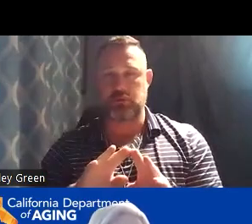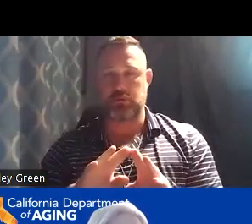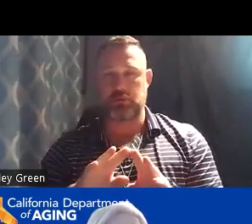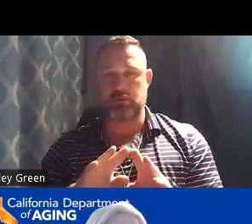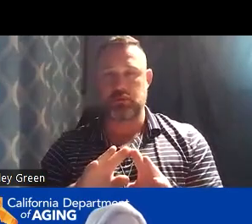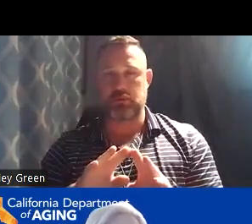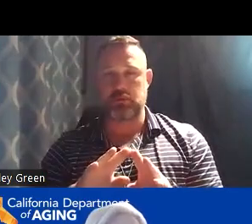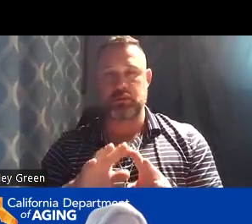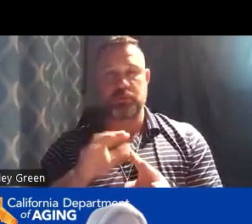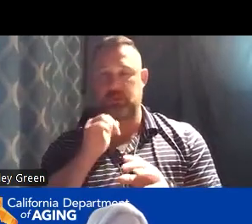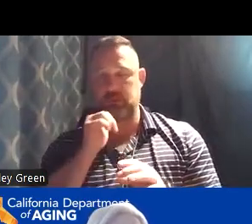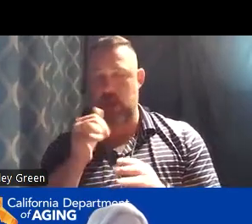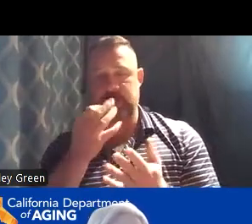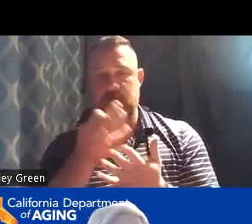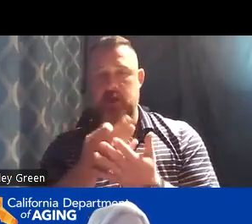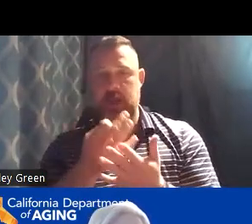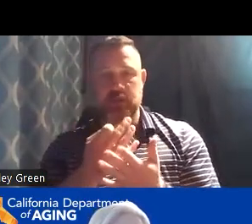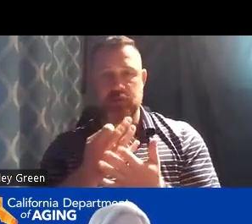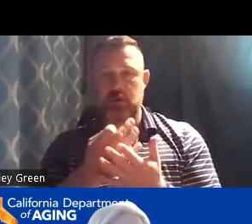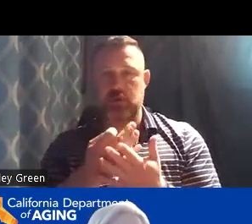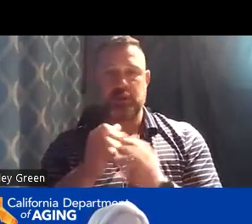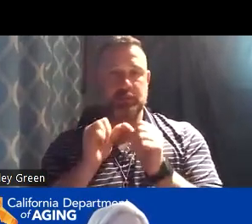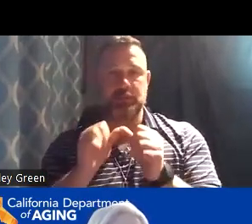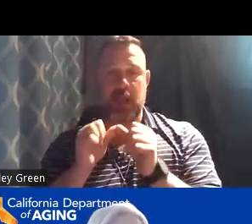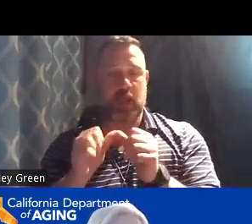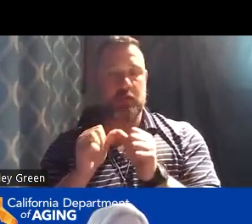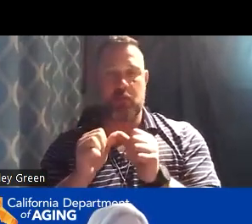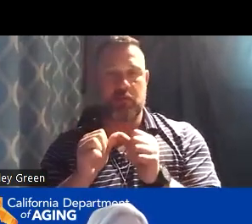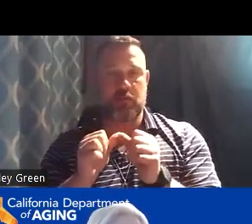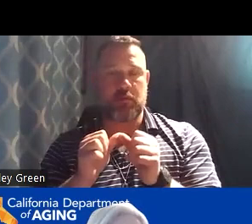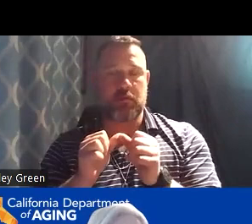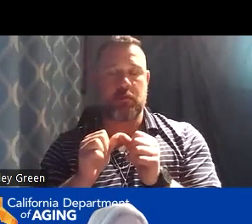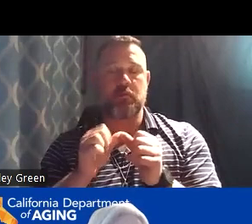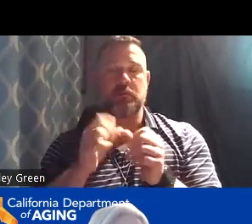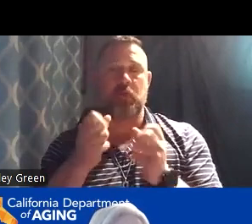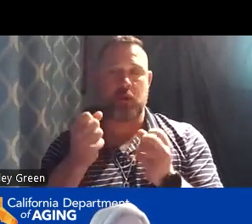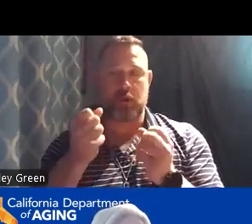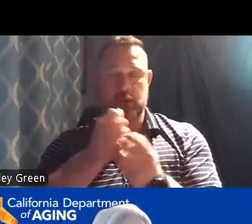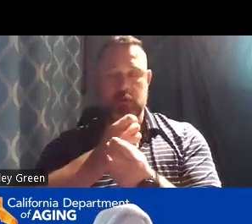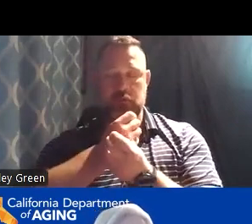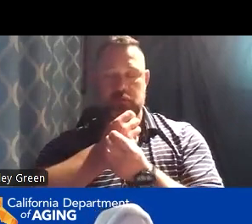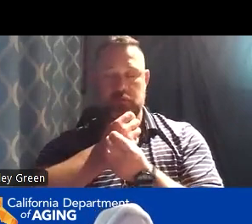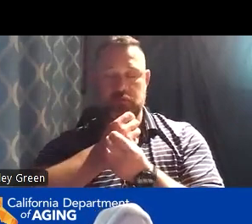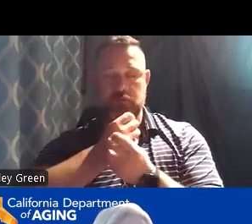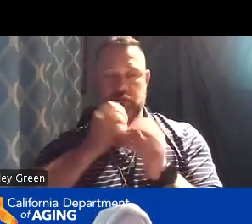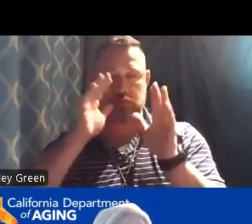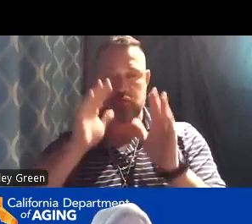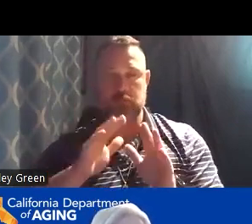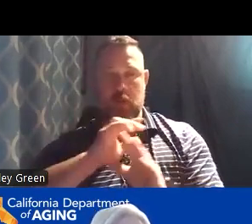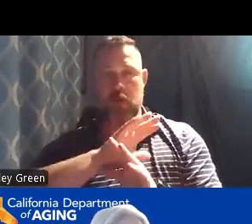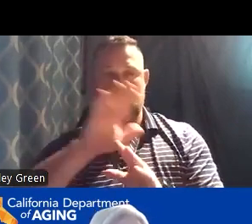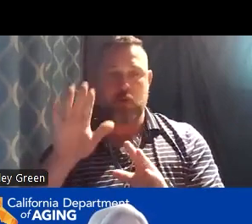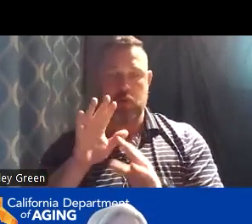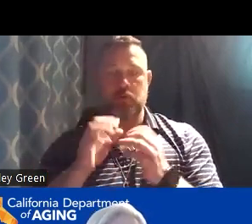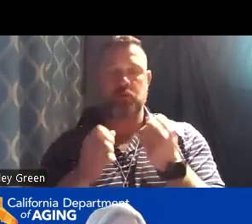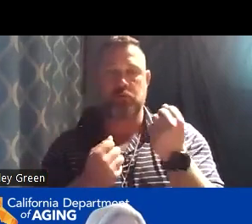It's just not financially, fiscally sustainable. So I wanted to beseech the committee for their